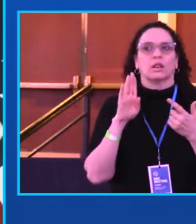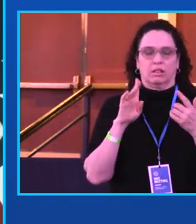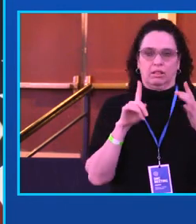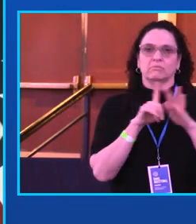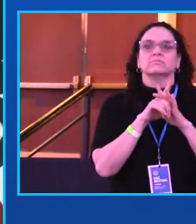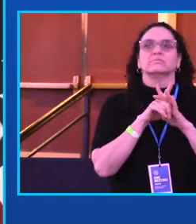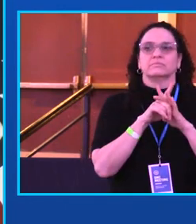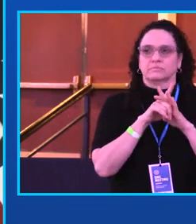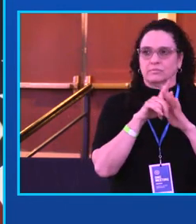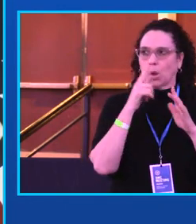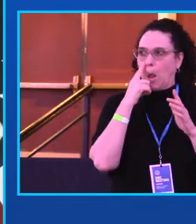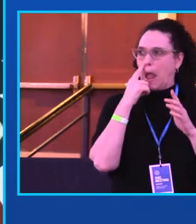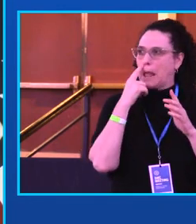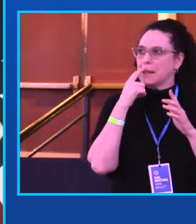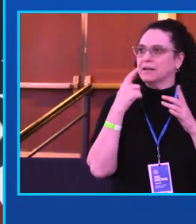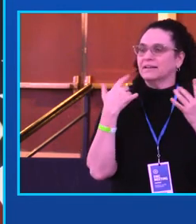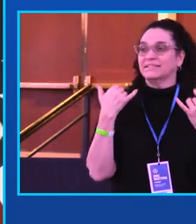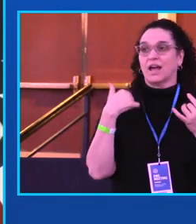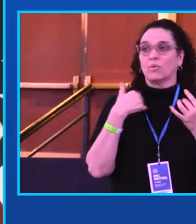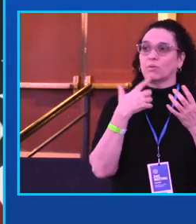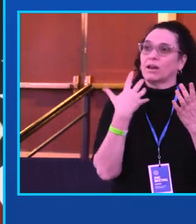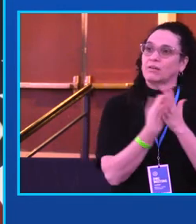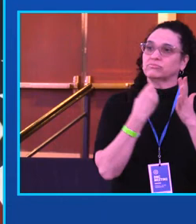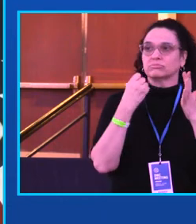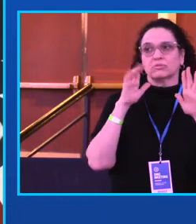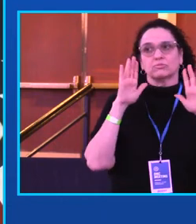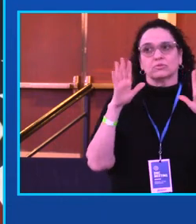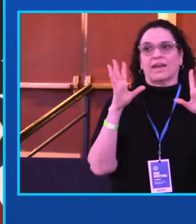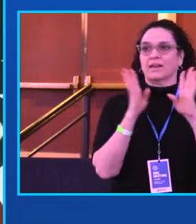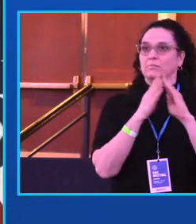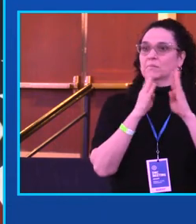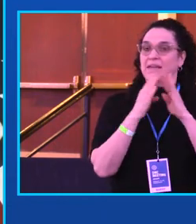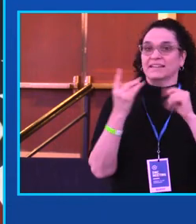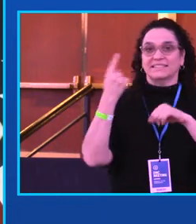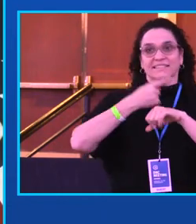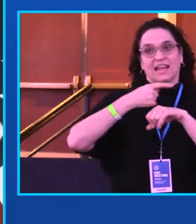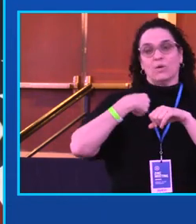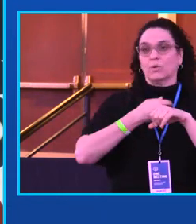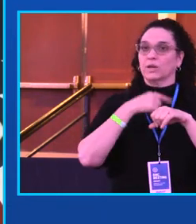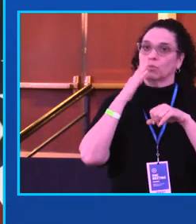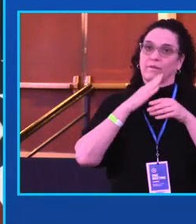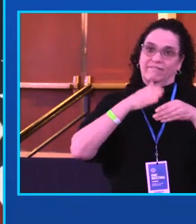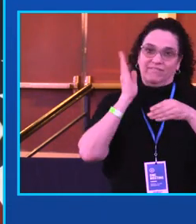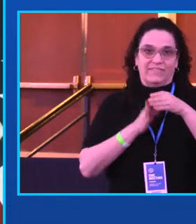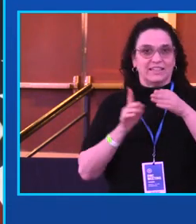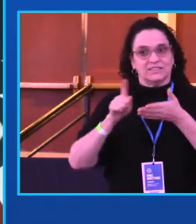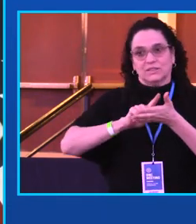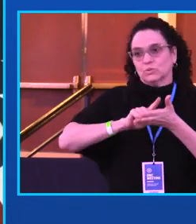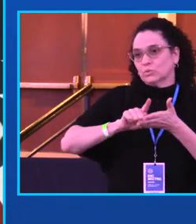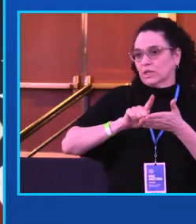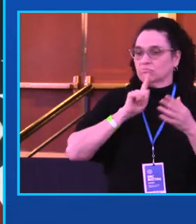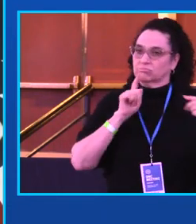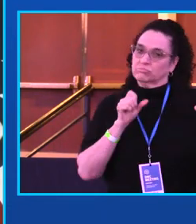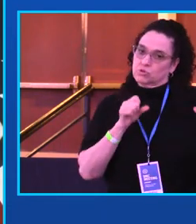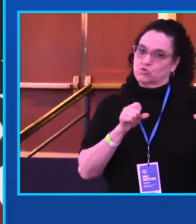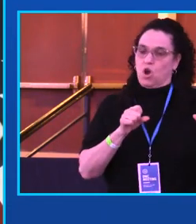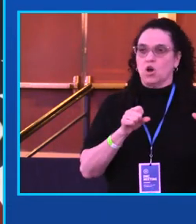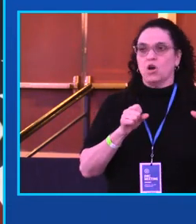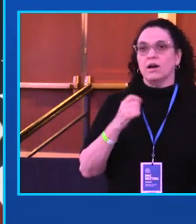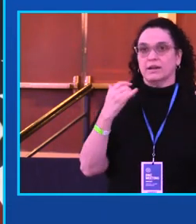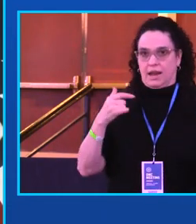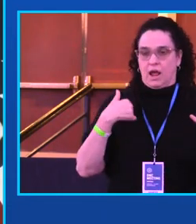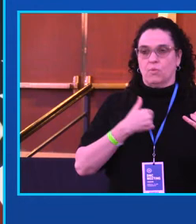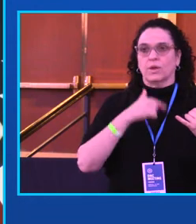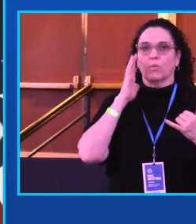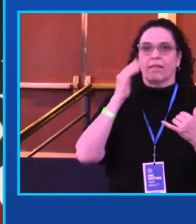So let's have a great meeting today, and let's close this week out strong. Now we will have a